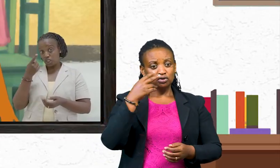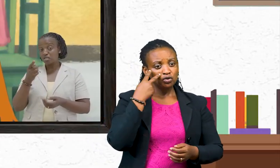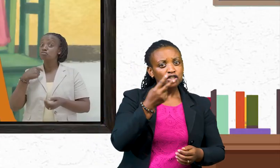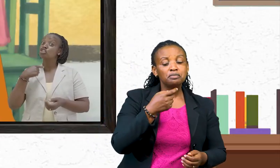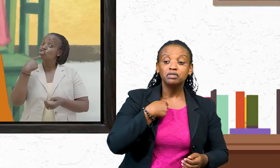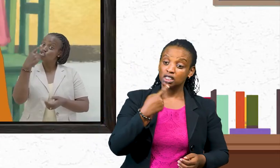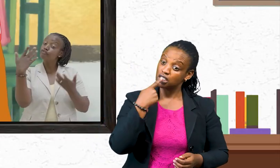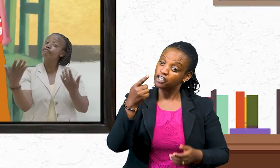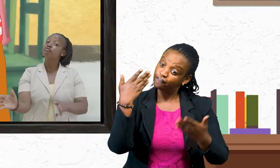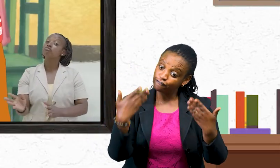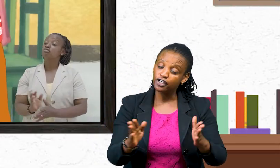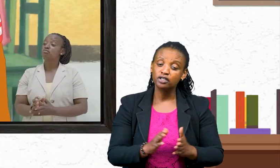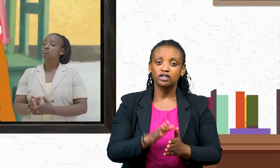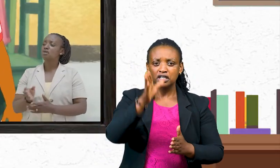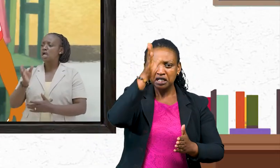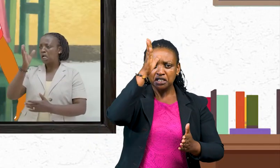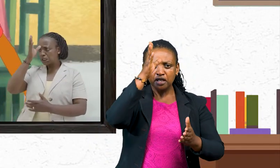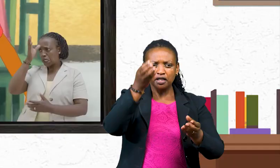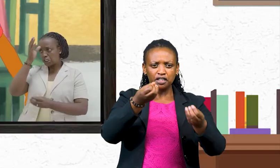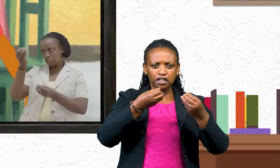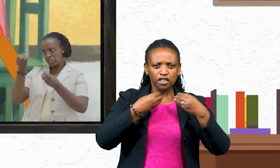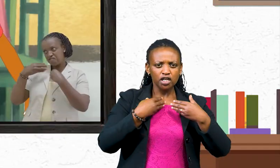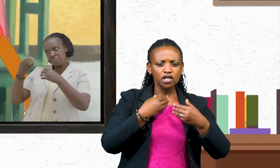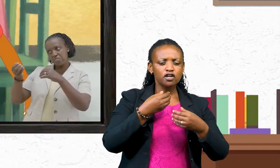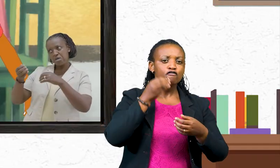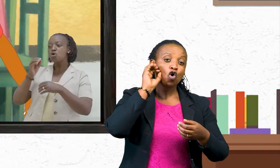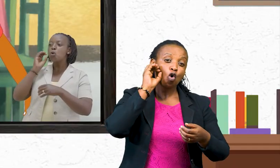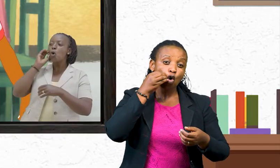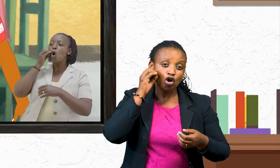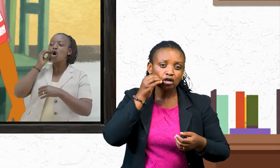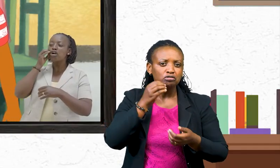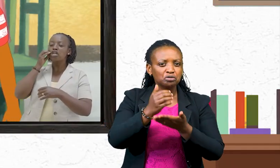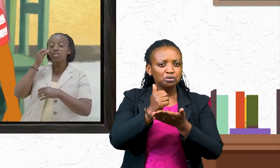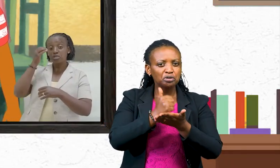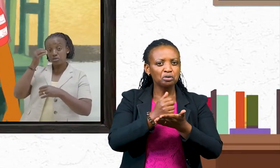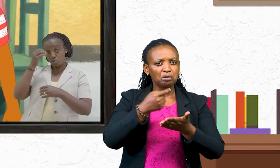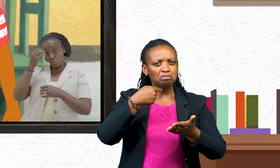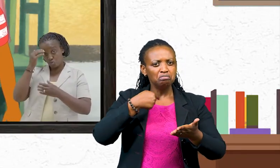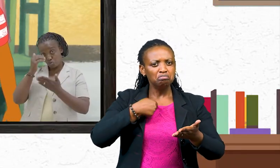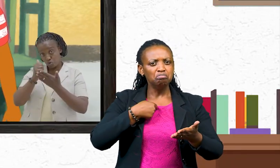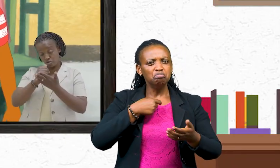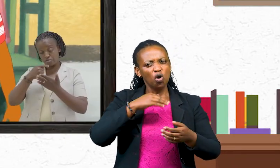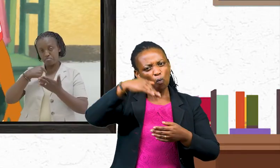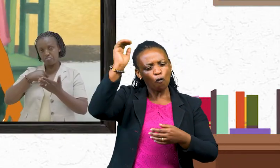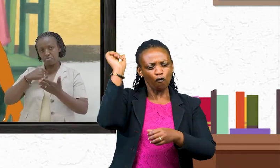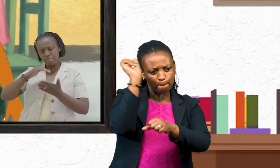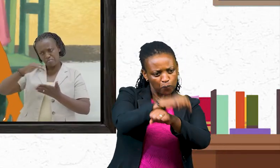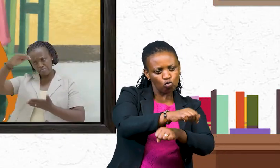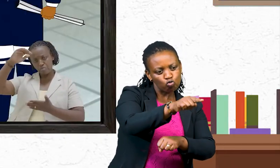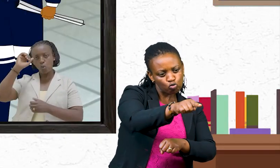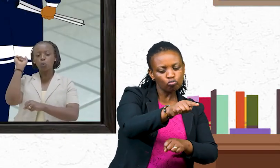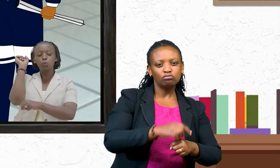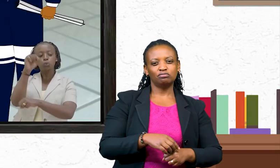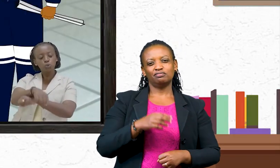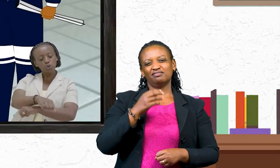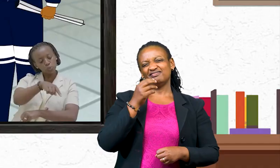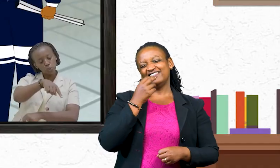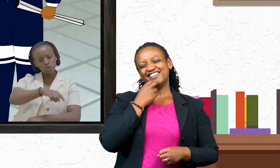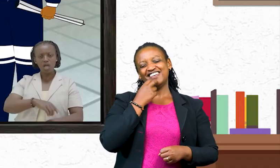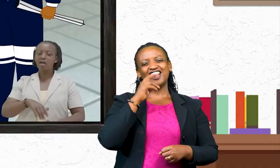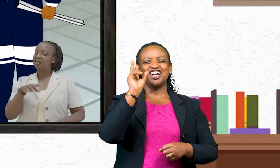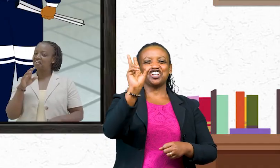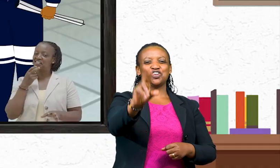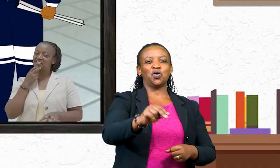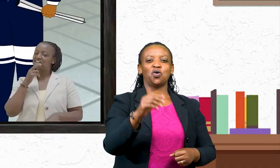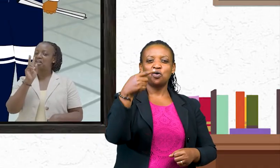See, I told you. Dad will give me the orange because I am older than you.